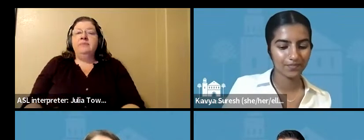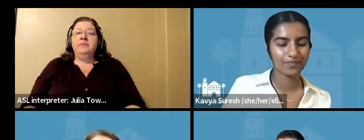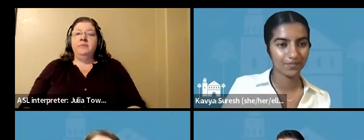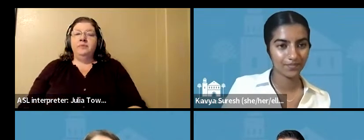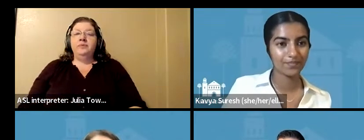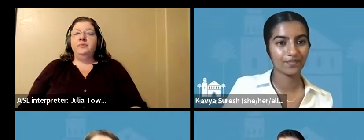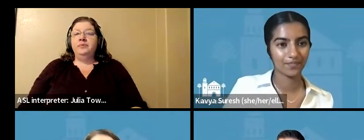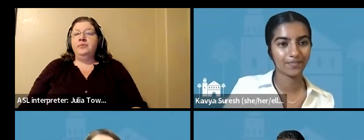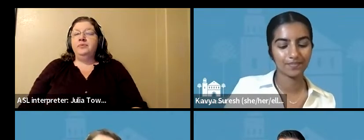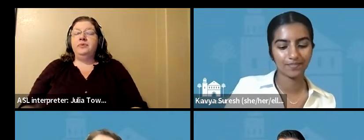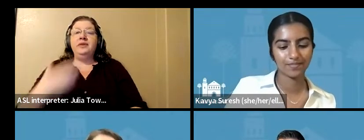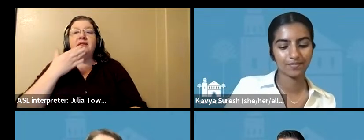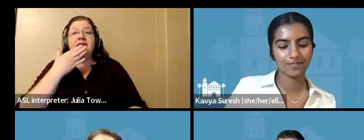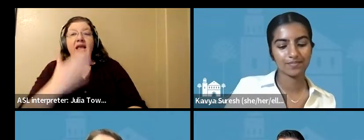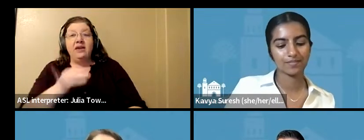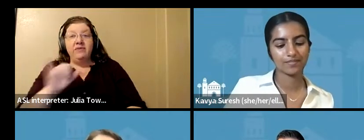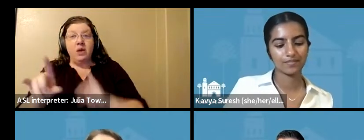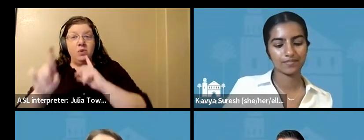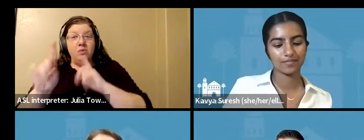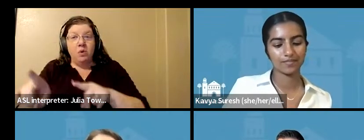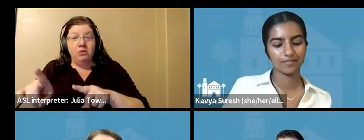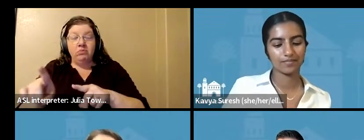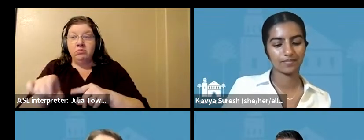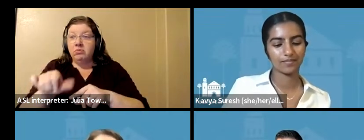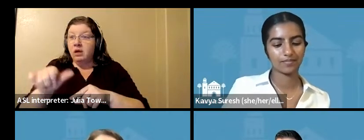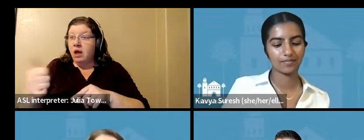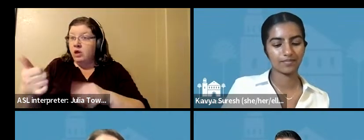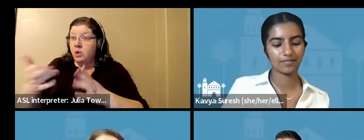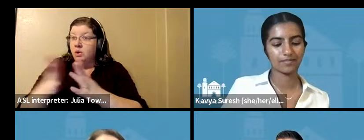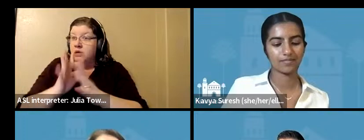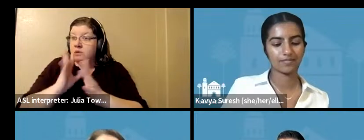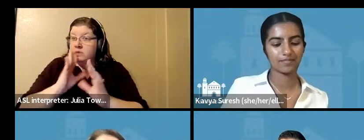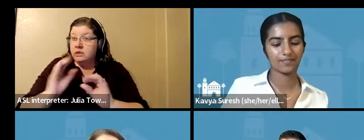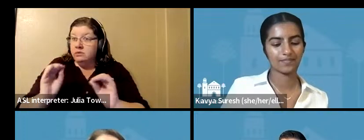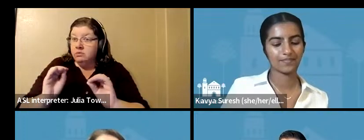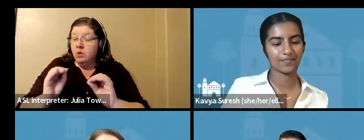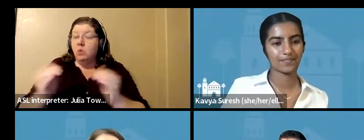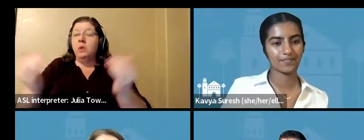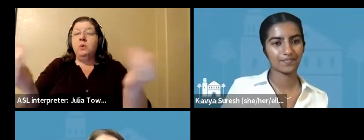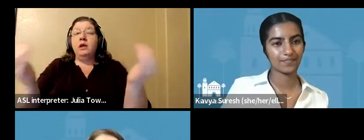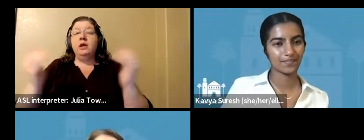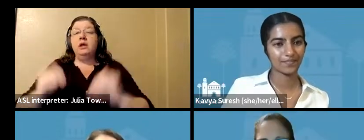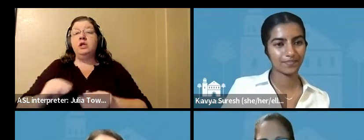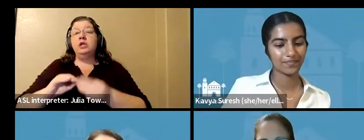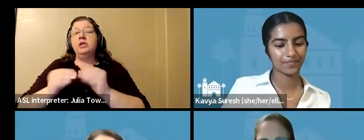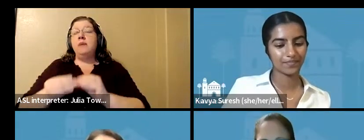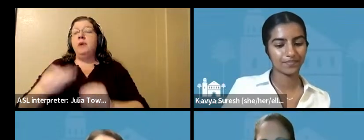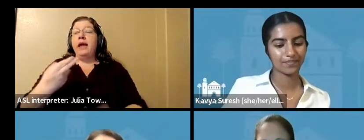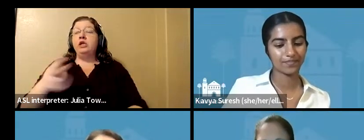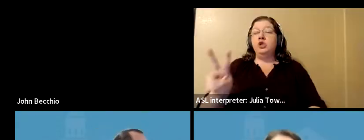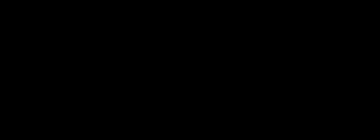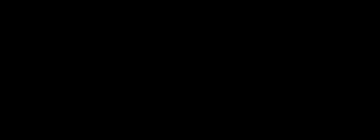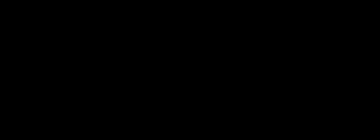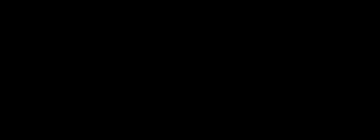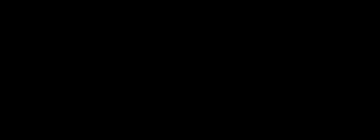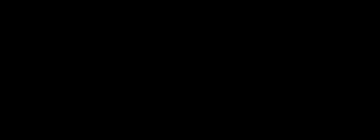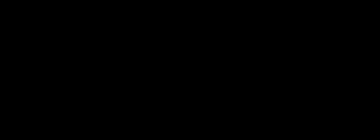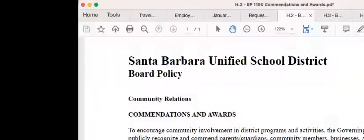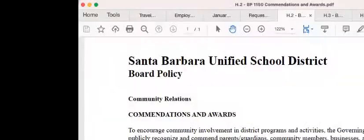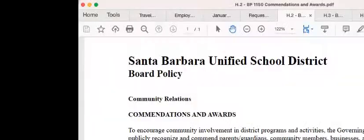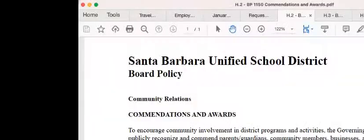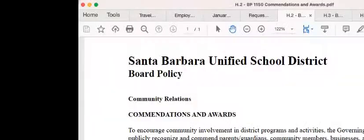So thank you for that report, and hearing no additional requests to speak on it, we'll move to item H2, the first reading and discussion of board